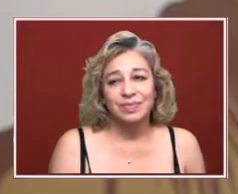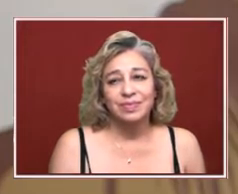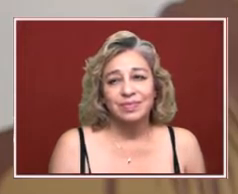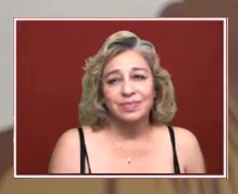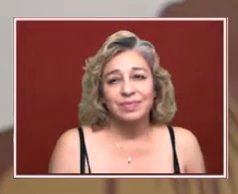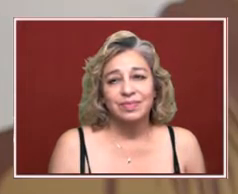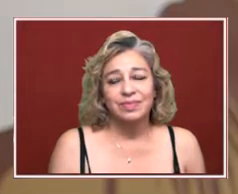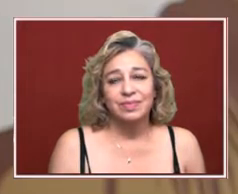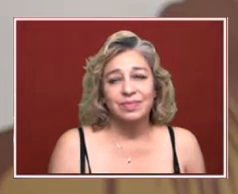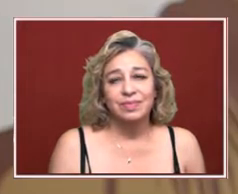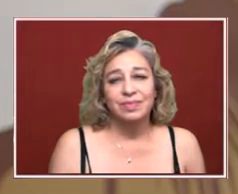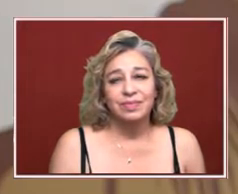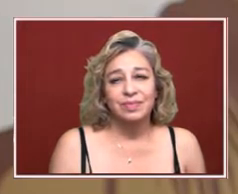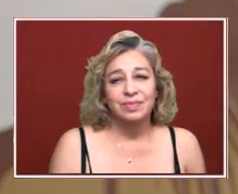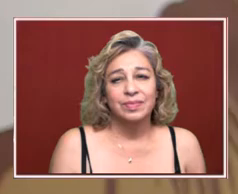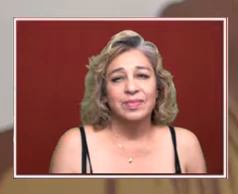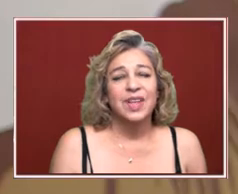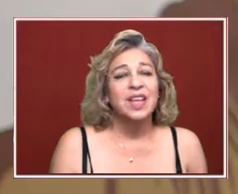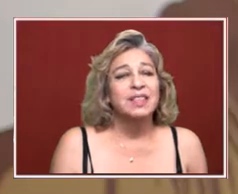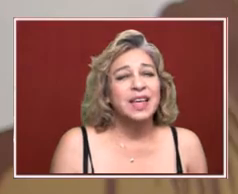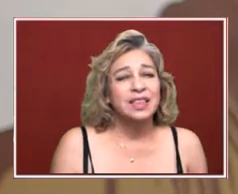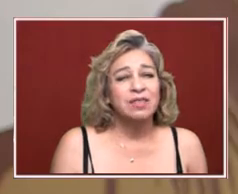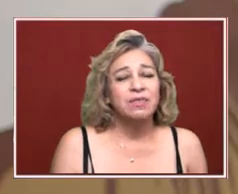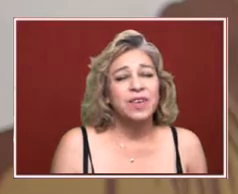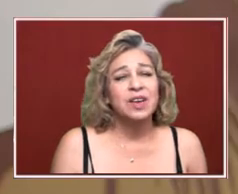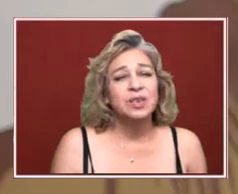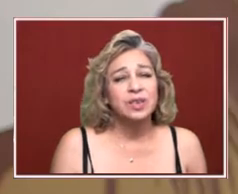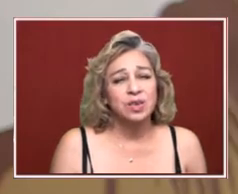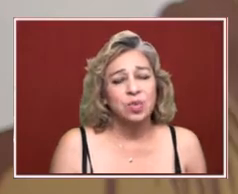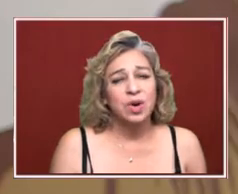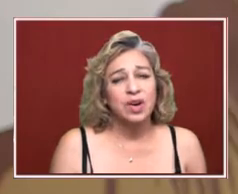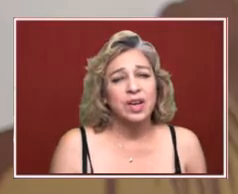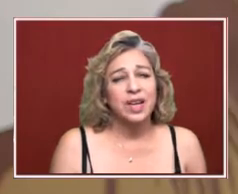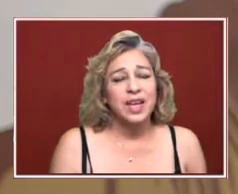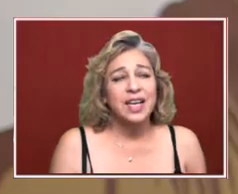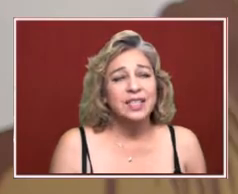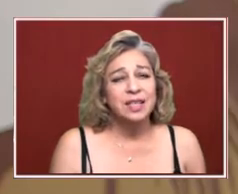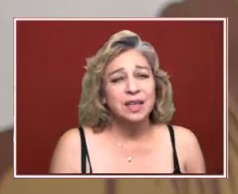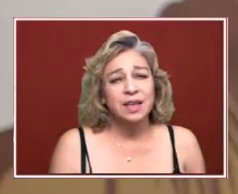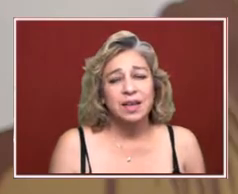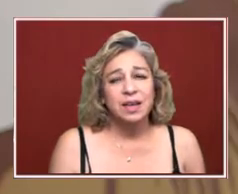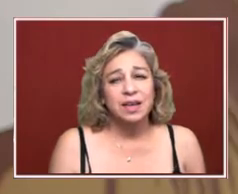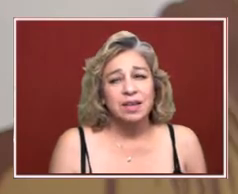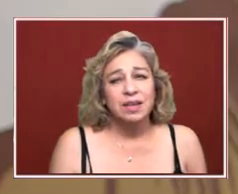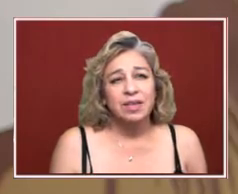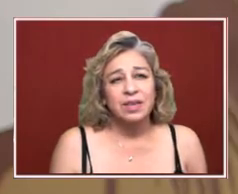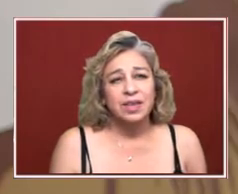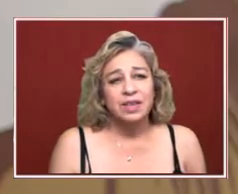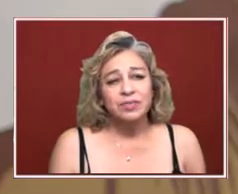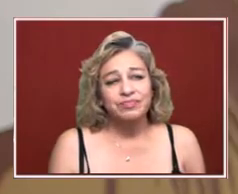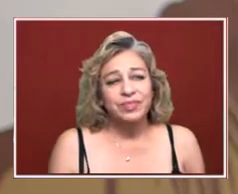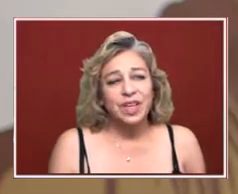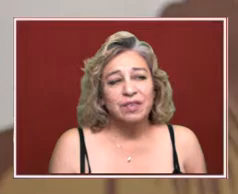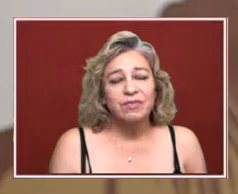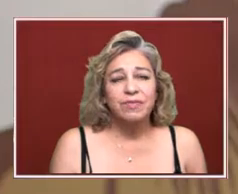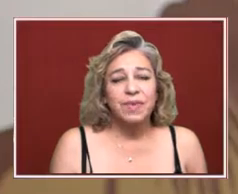es la fábrica. That the field work is the